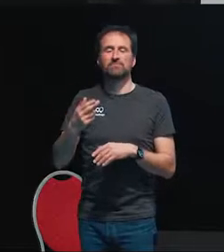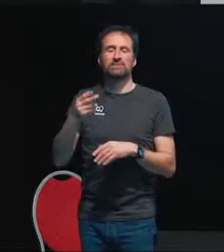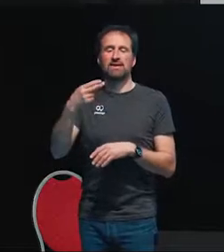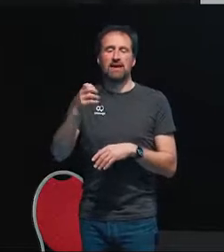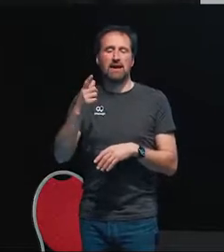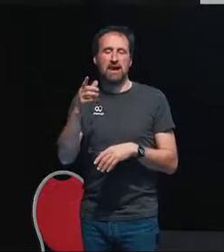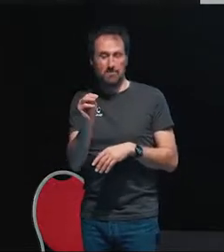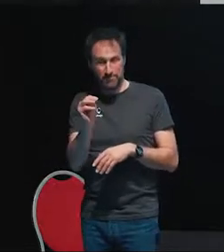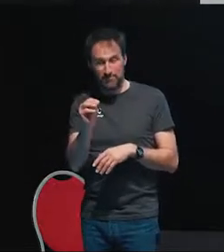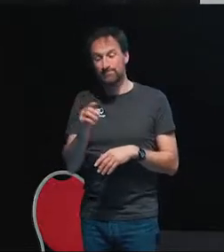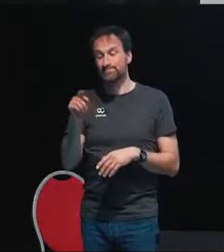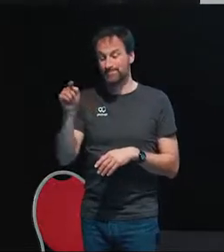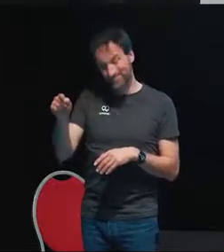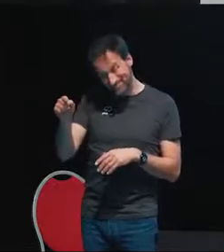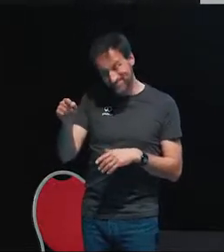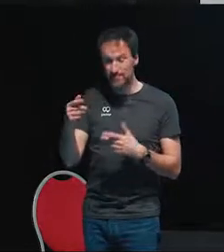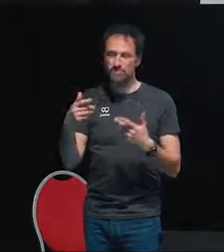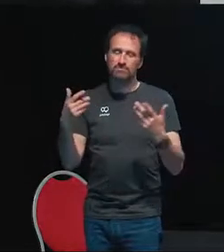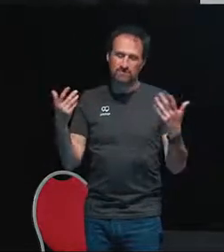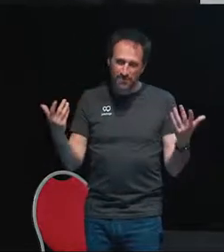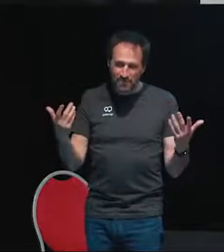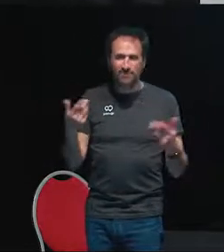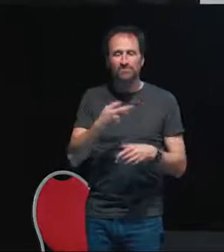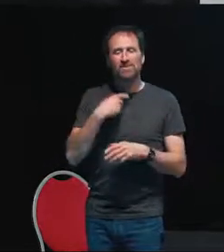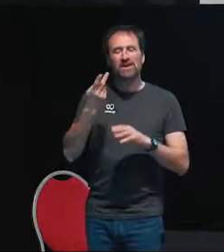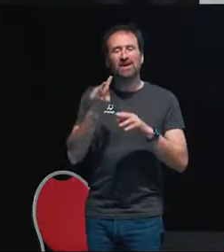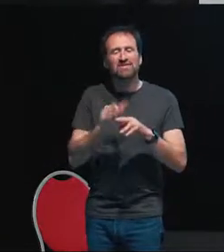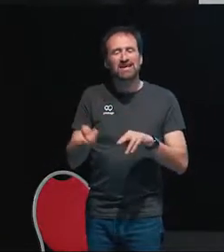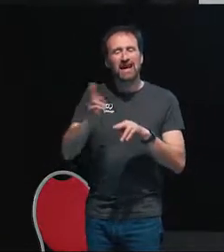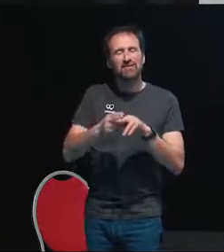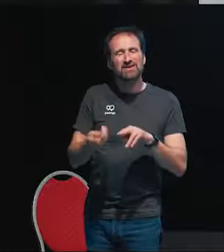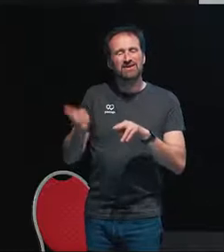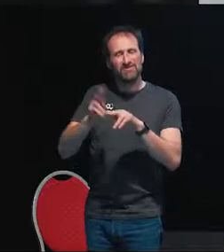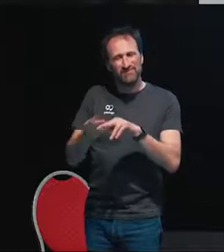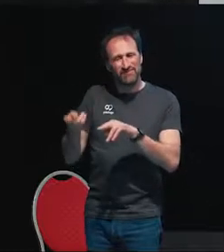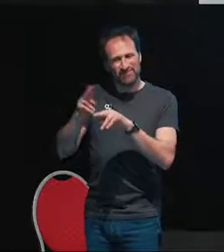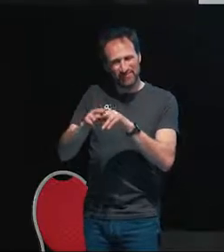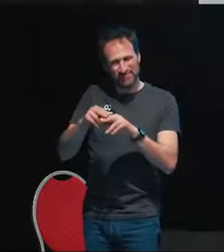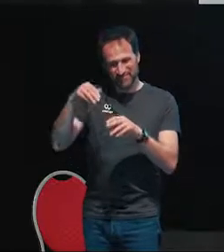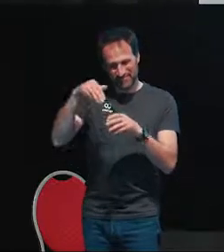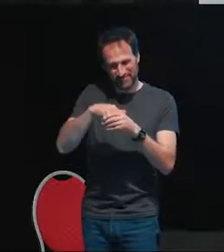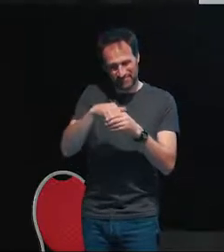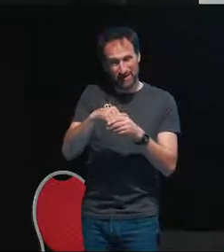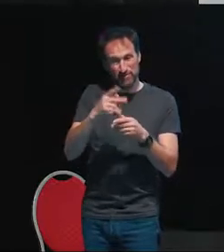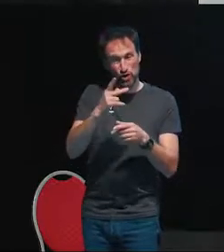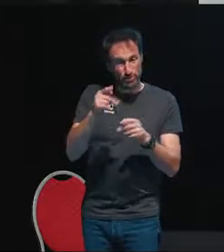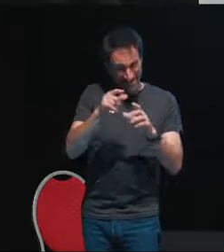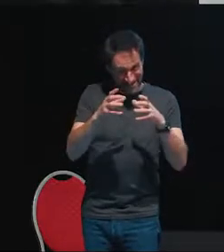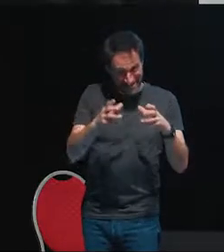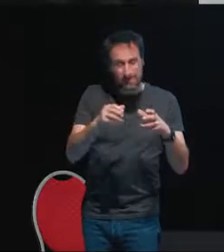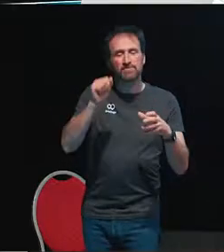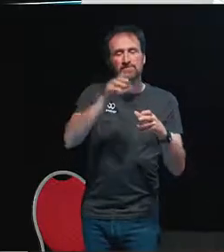important ones is that we can take a lot of the repetitive bits out of our manifests and we can put them into variables that we can later